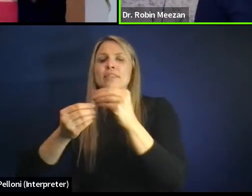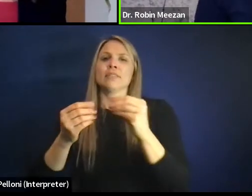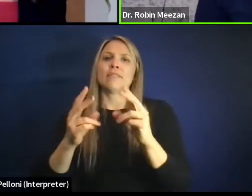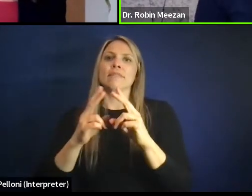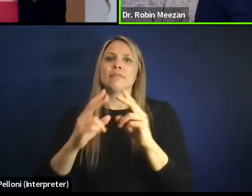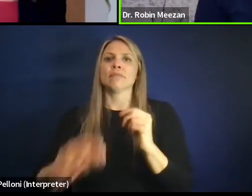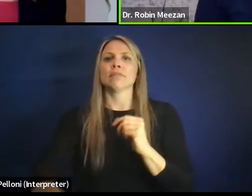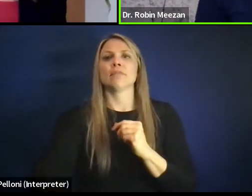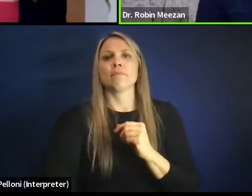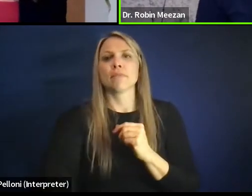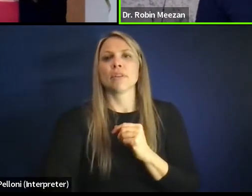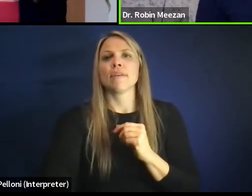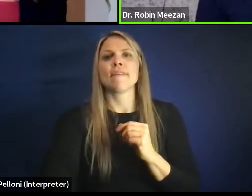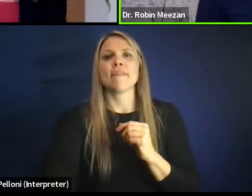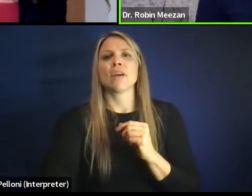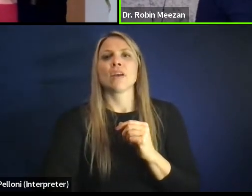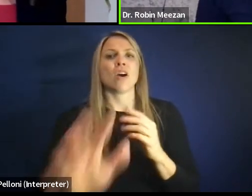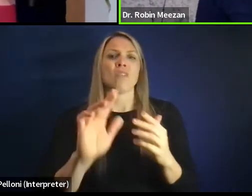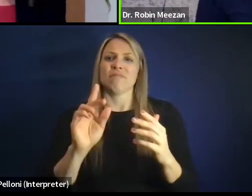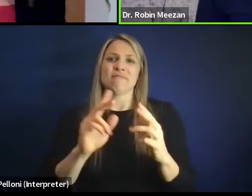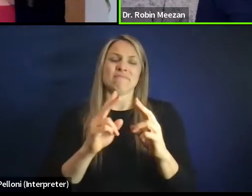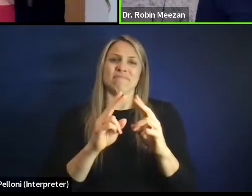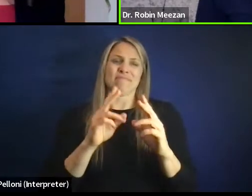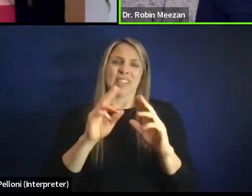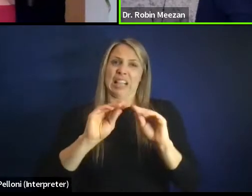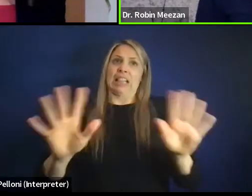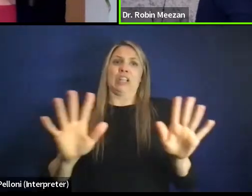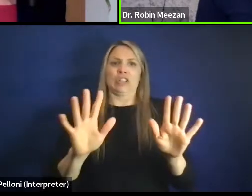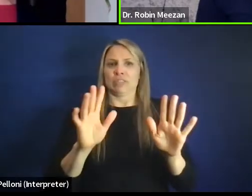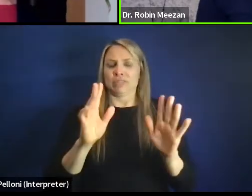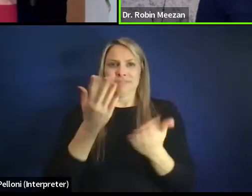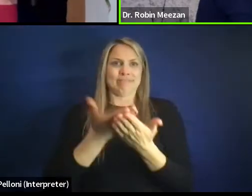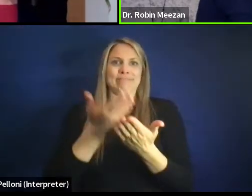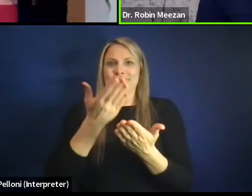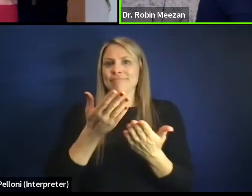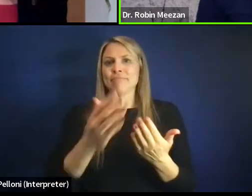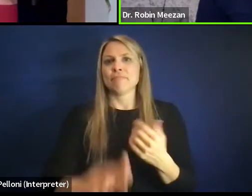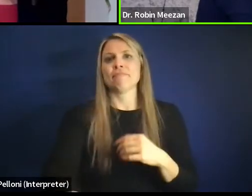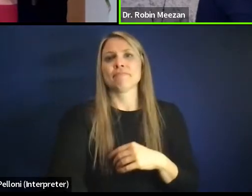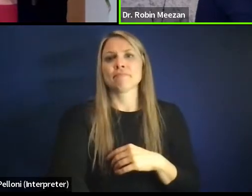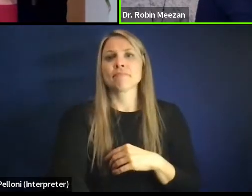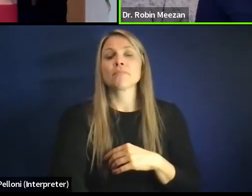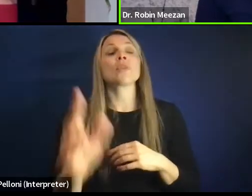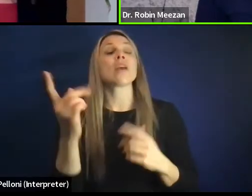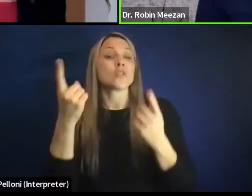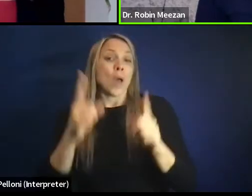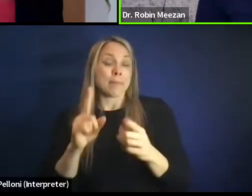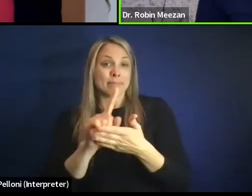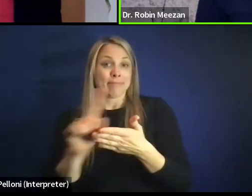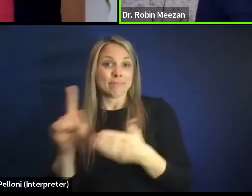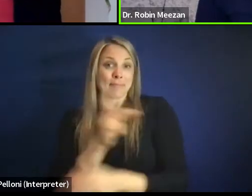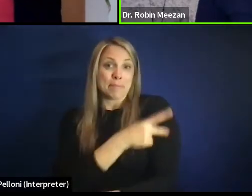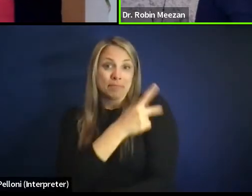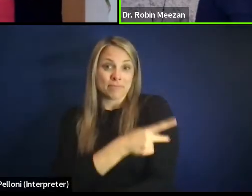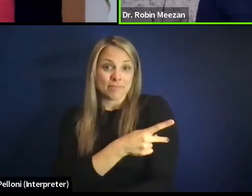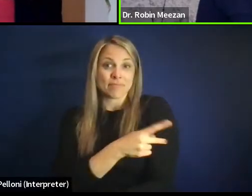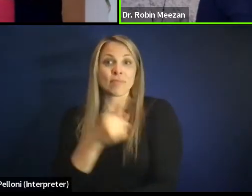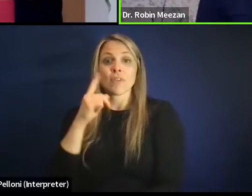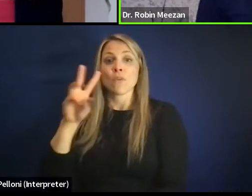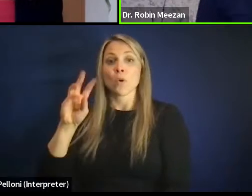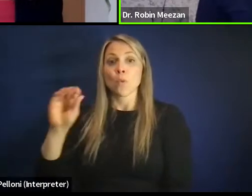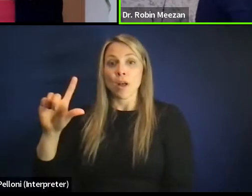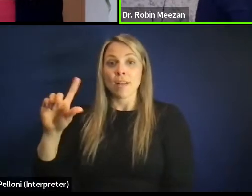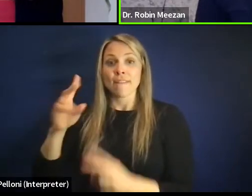and enthusiastic. So I had a patient just last week in further well visit, hadn't